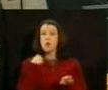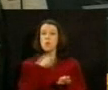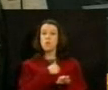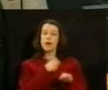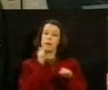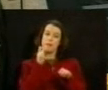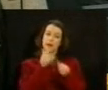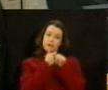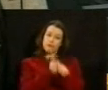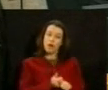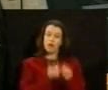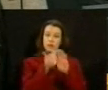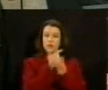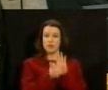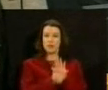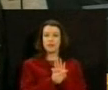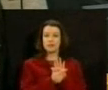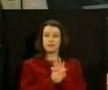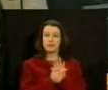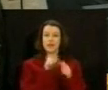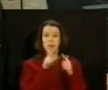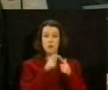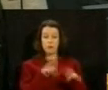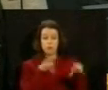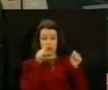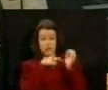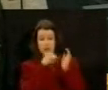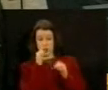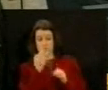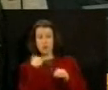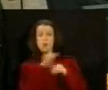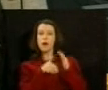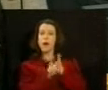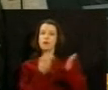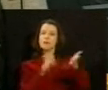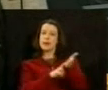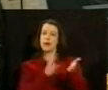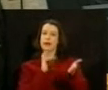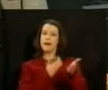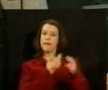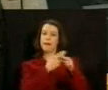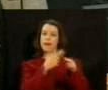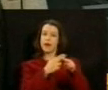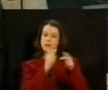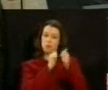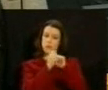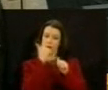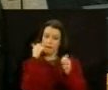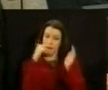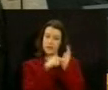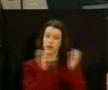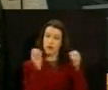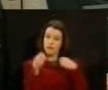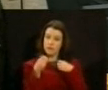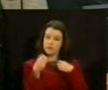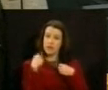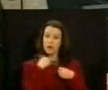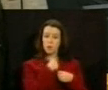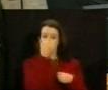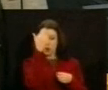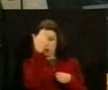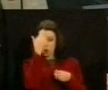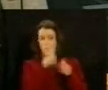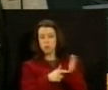by law. When we took this job, we all signed our name to run for this office, and we knew what we had to